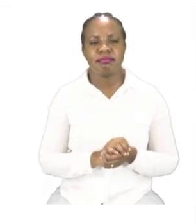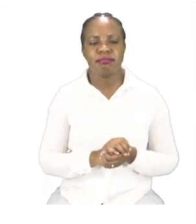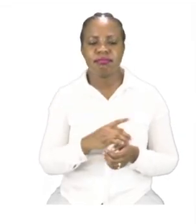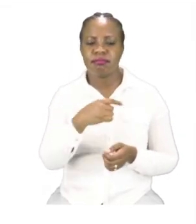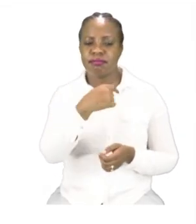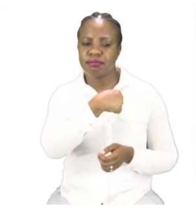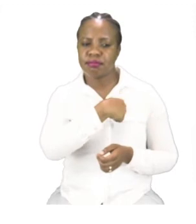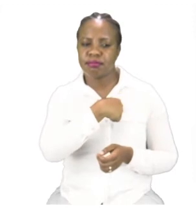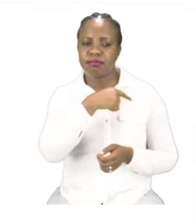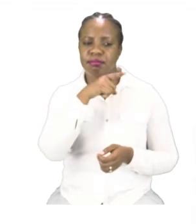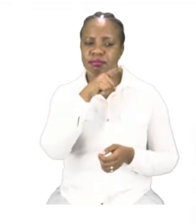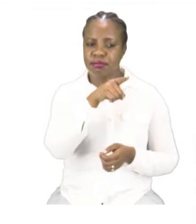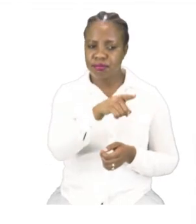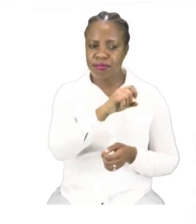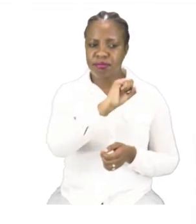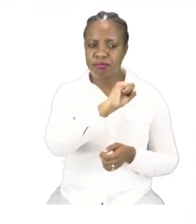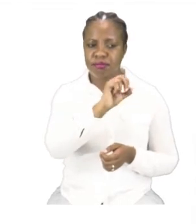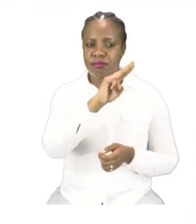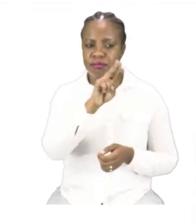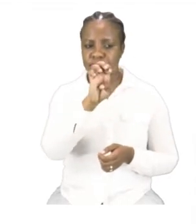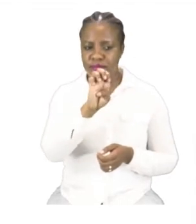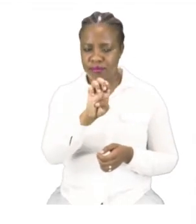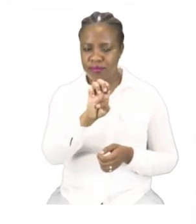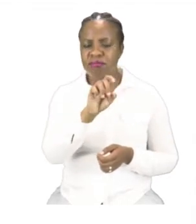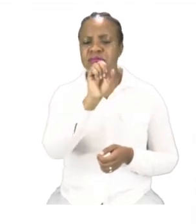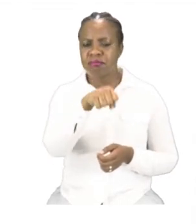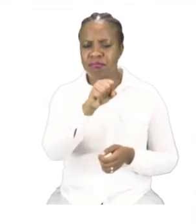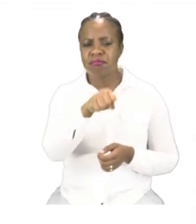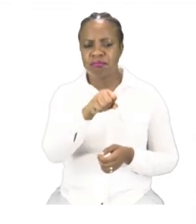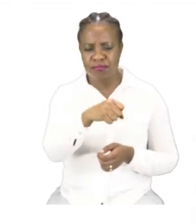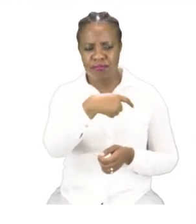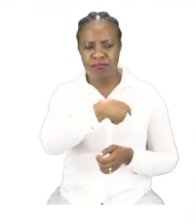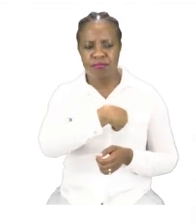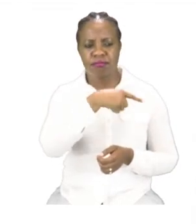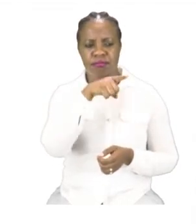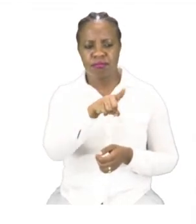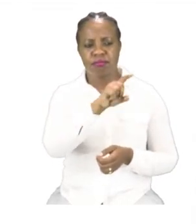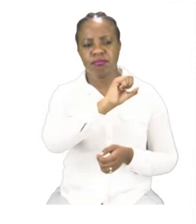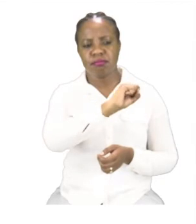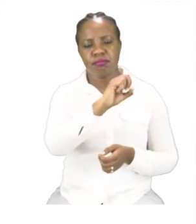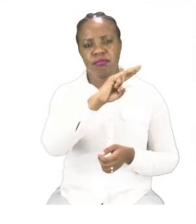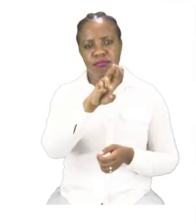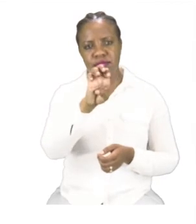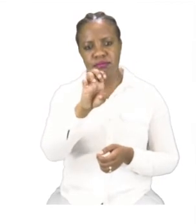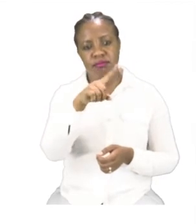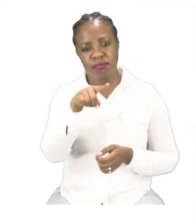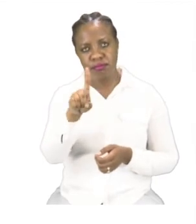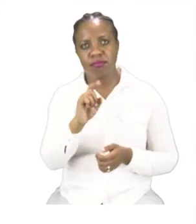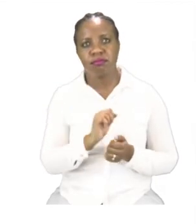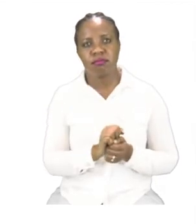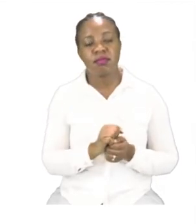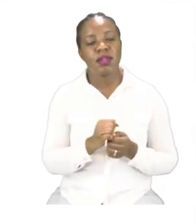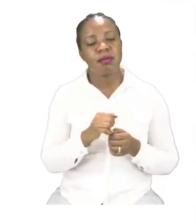is a nurse? Yes. Well done. Now I want you to please write the